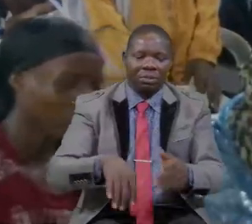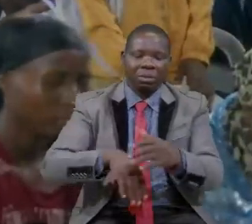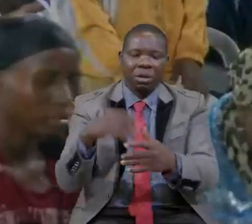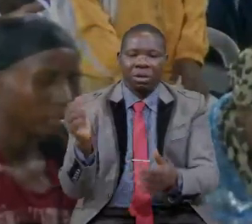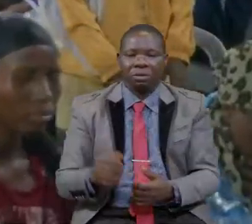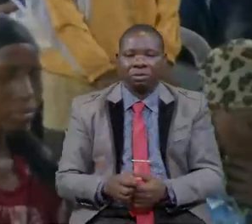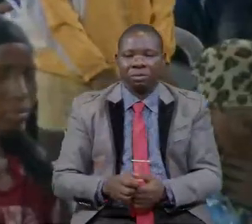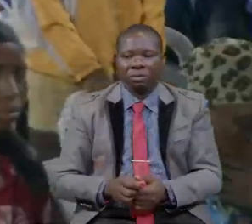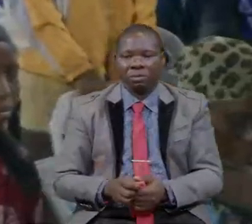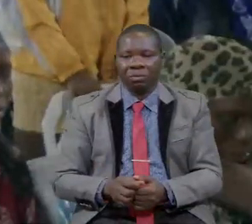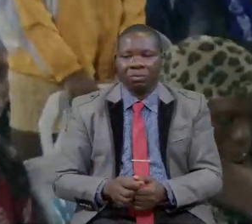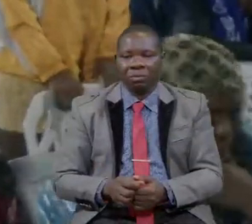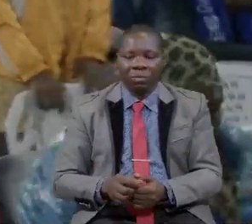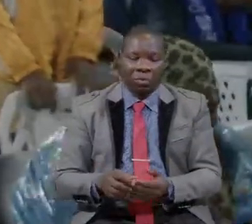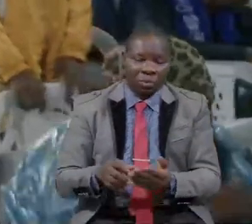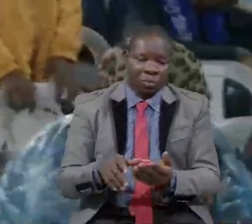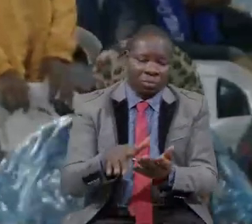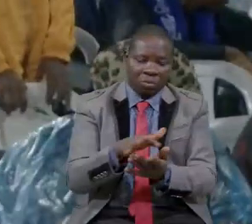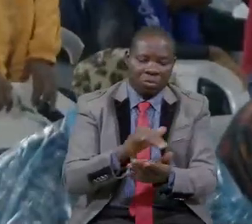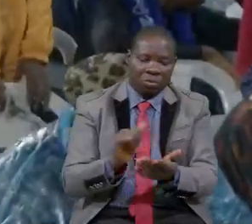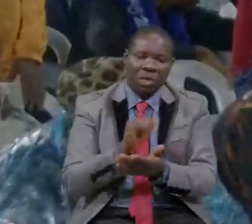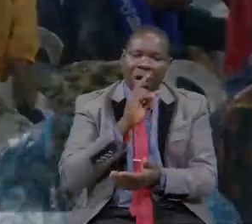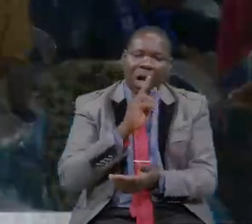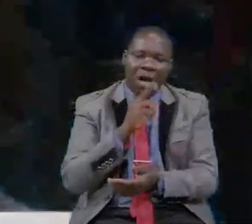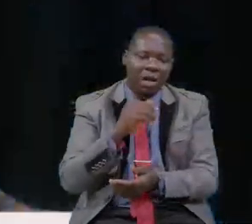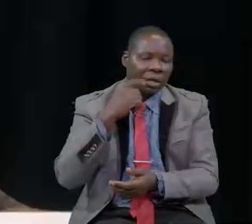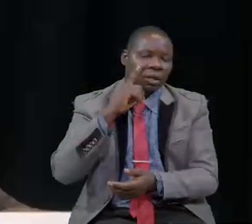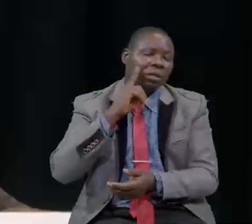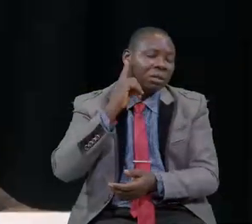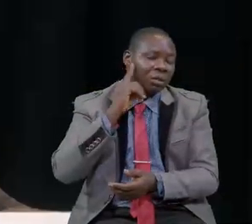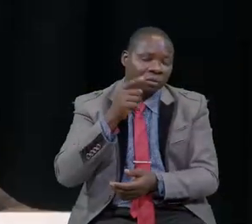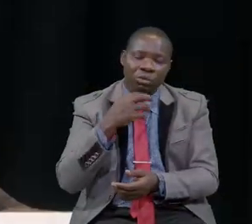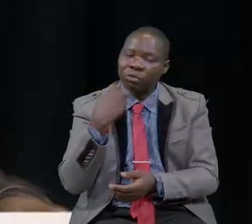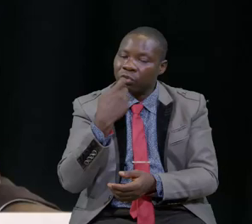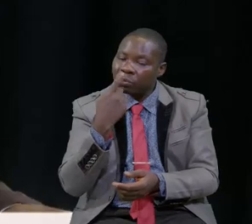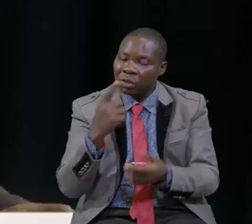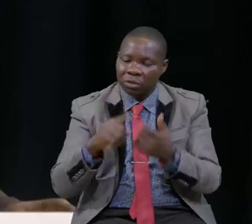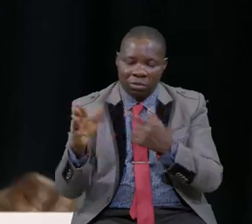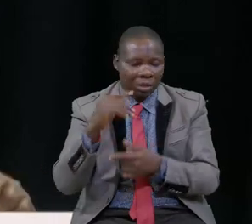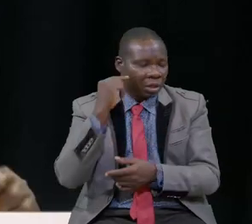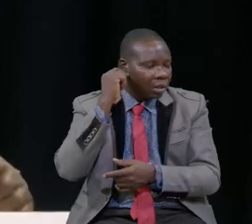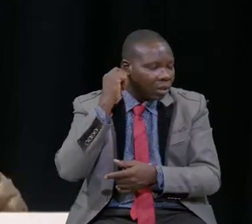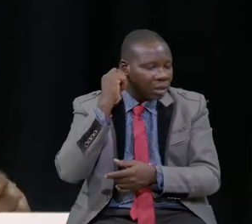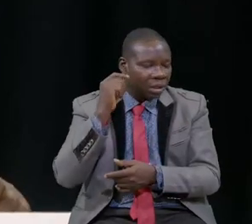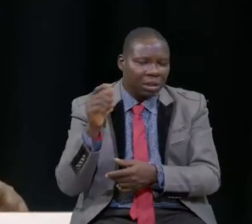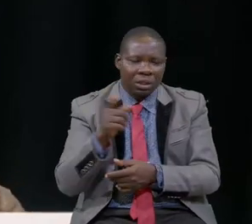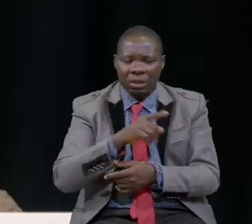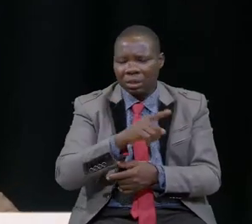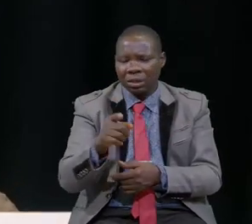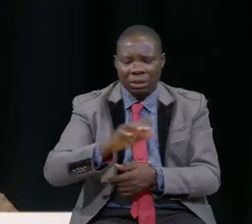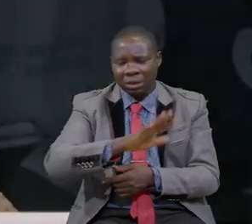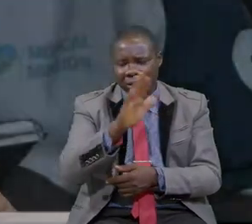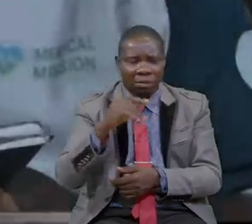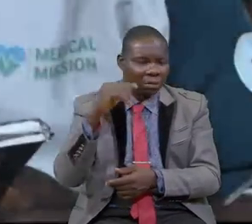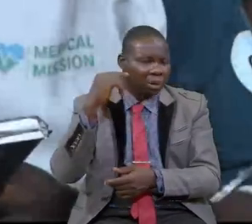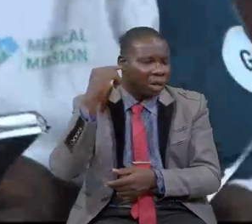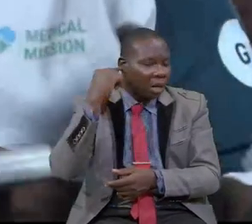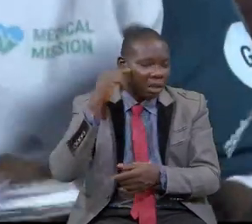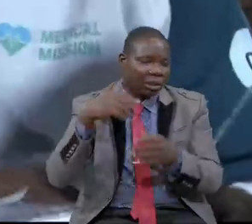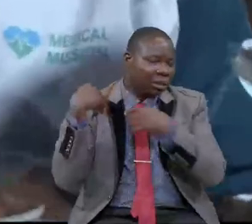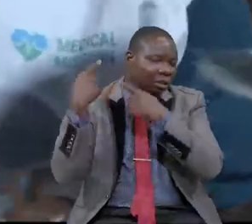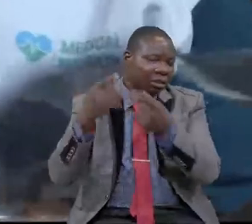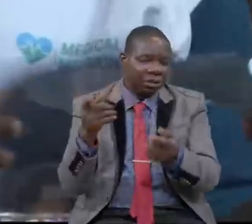Those who are deaf, you speak to their ear. They've never heard since they became deaf. Tonight they will